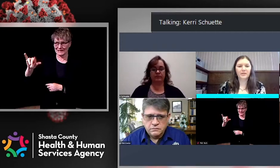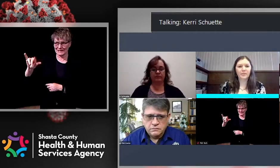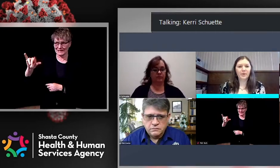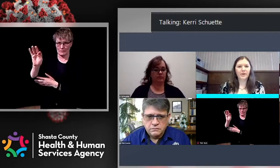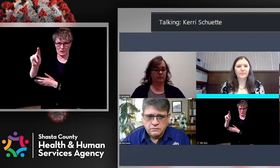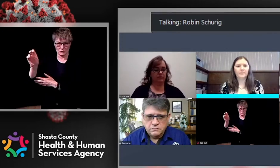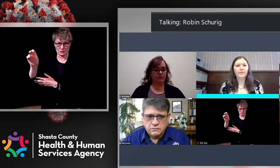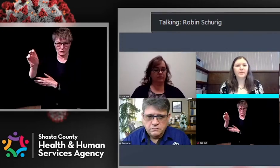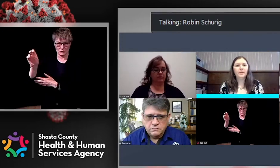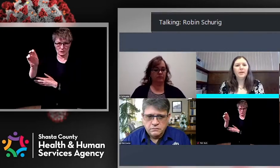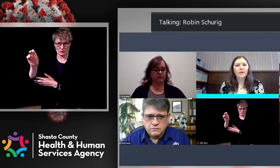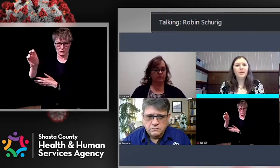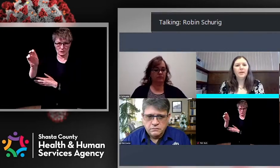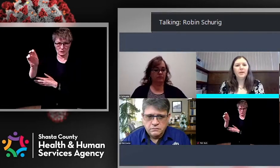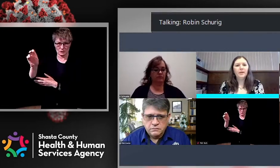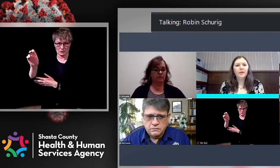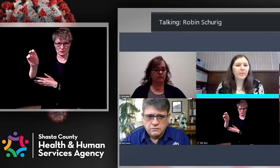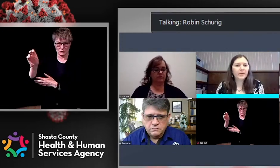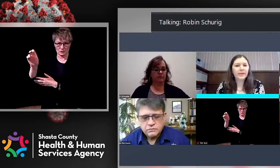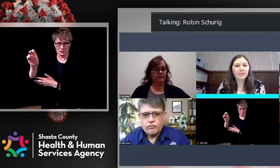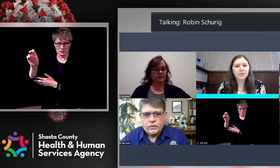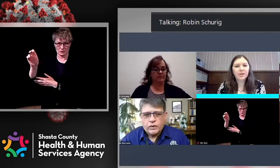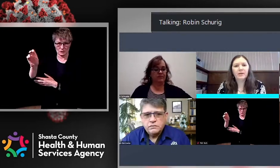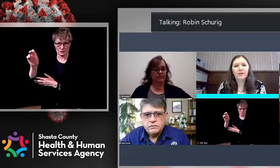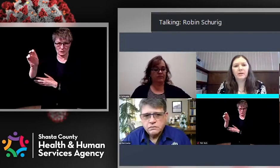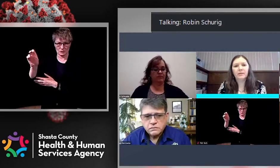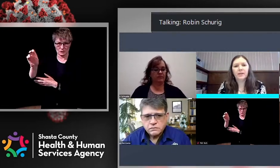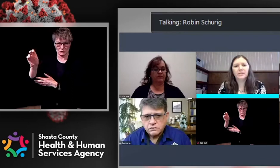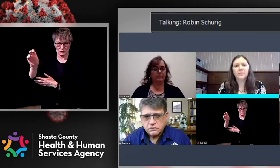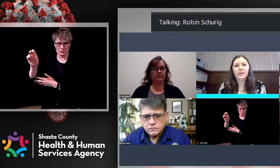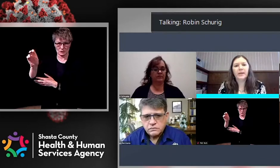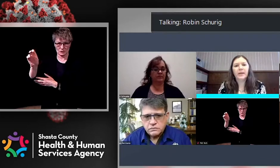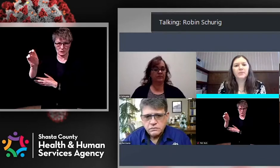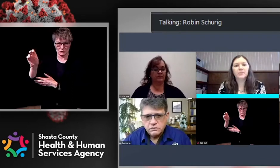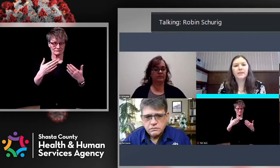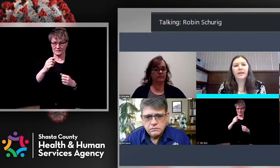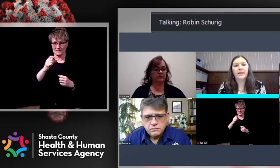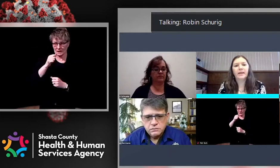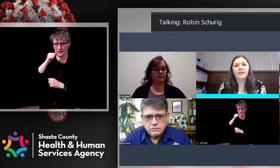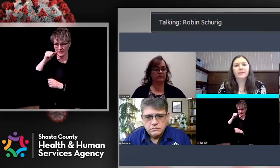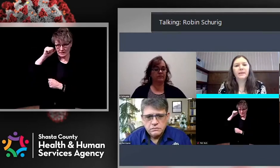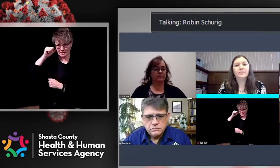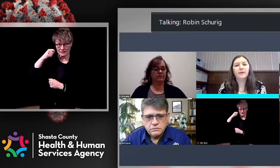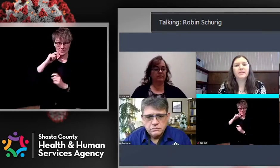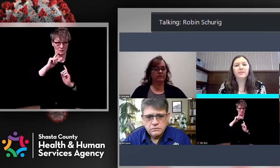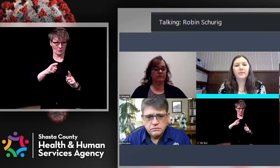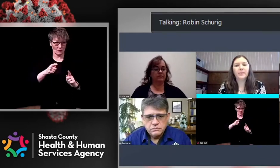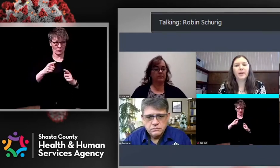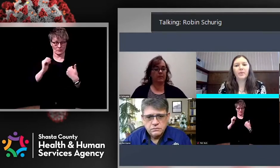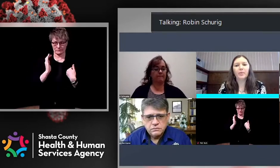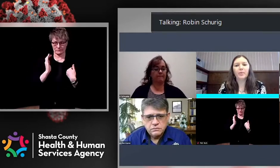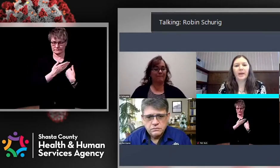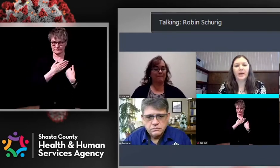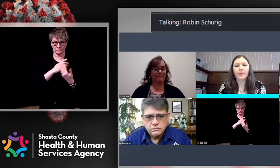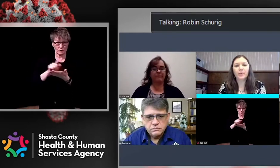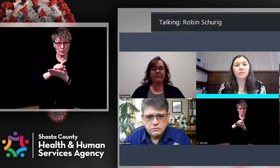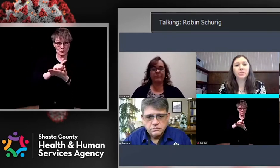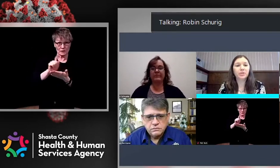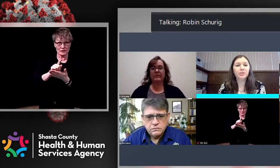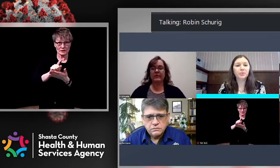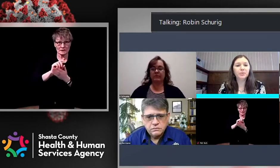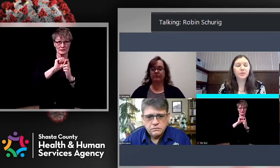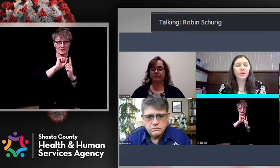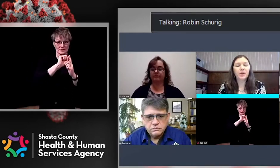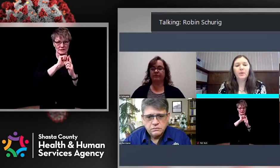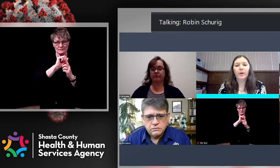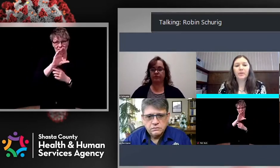Sure, thank you. Good morning. As was reported yesterday, our latest weekly case rate and test positivity rate are both down, which